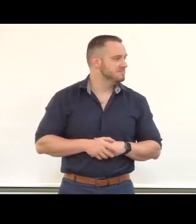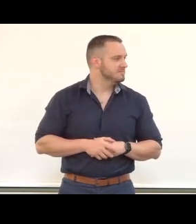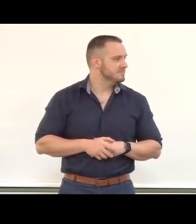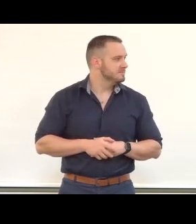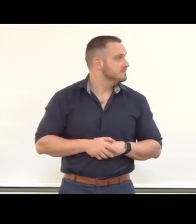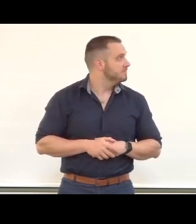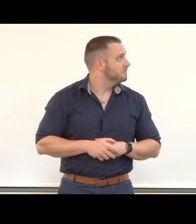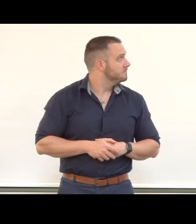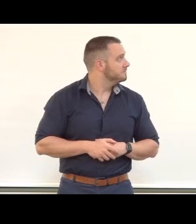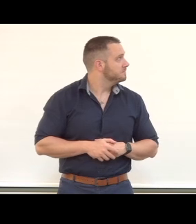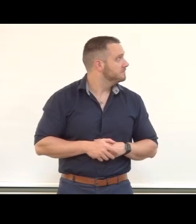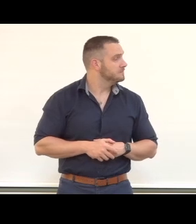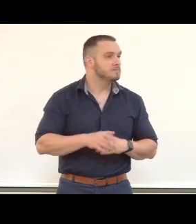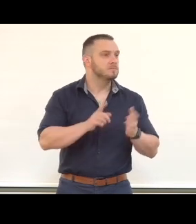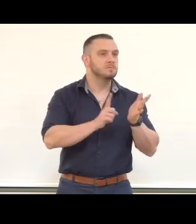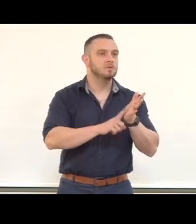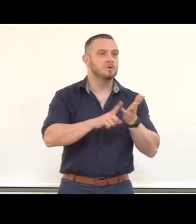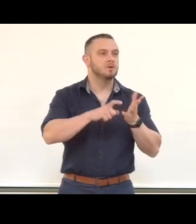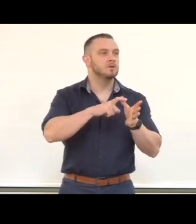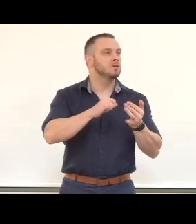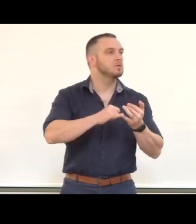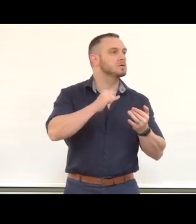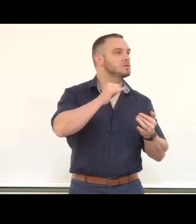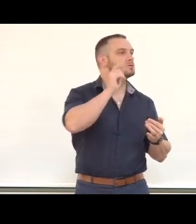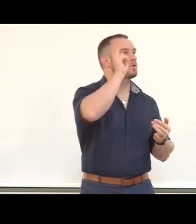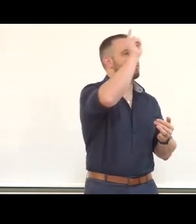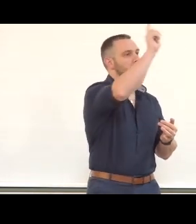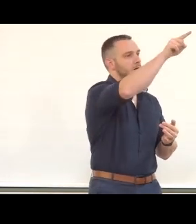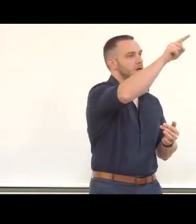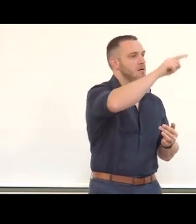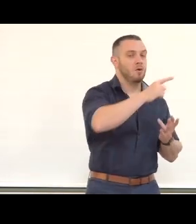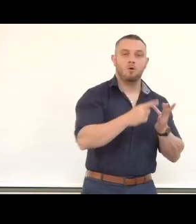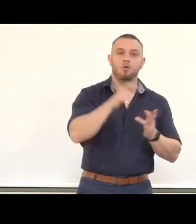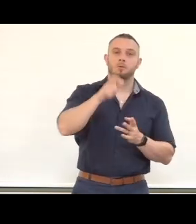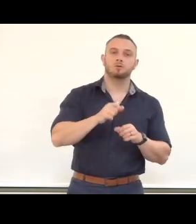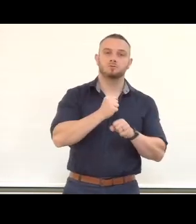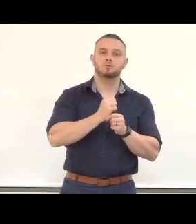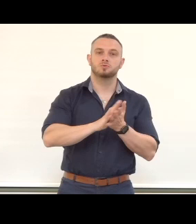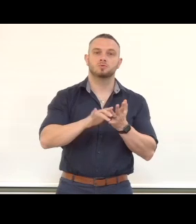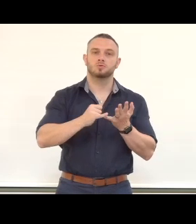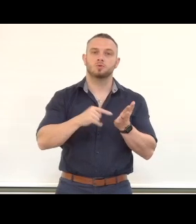And also Lucas, who's somewhere hiding in the back. There we go. Also another one of the GOST commanders,